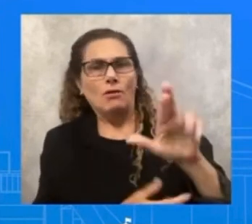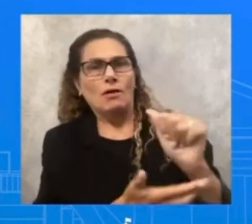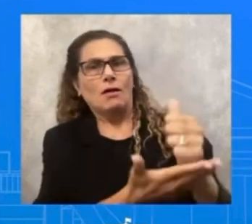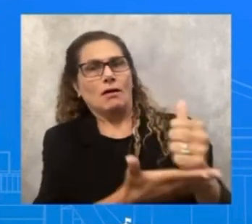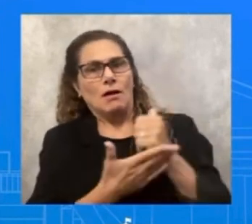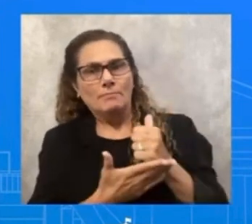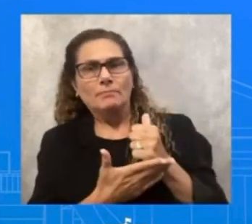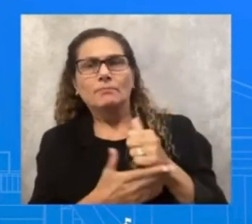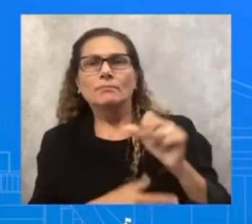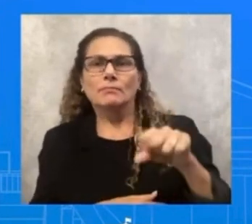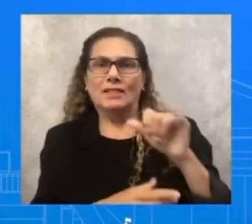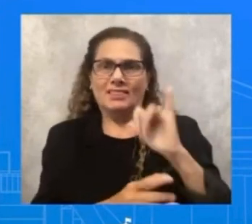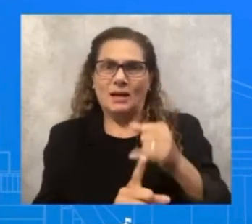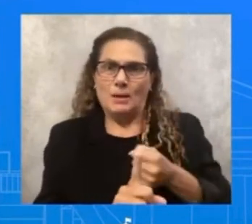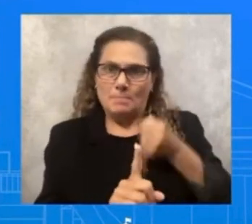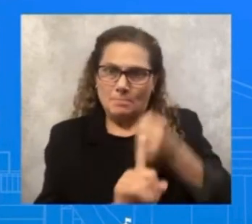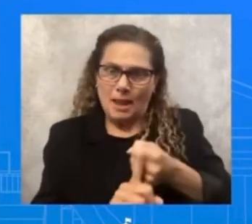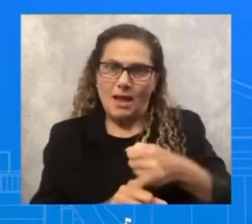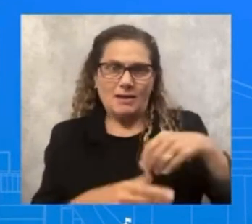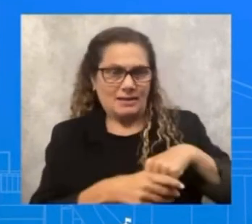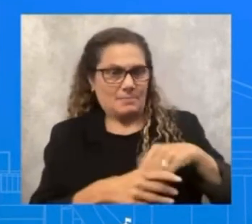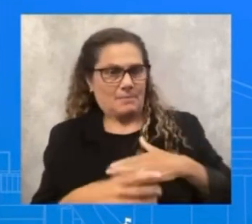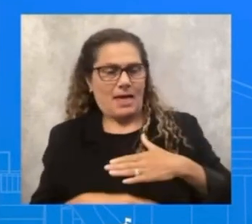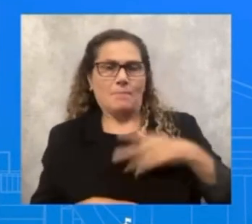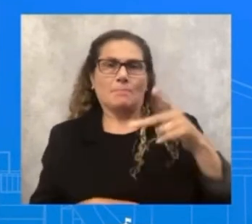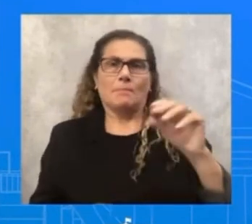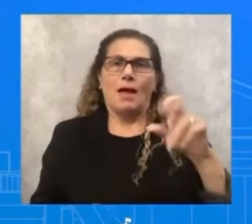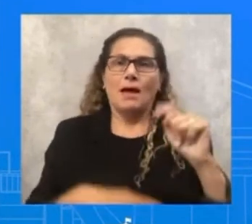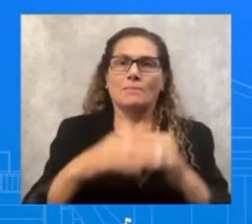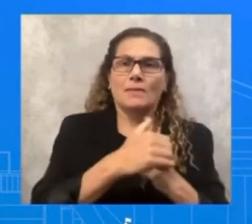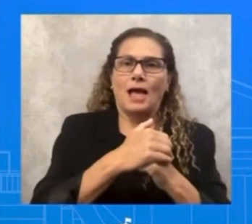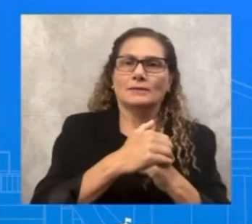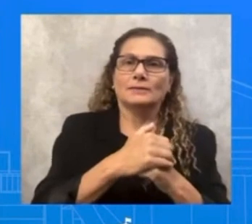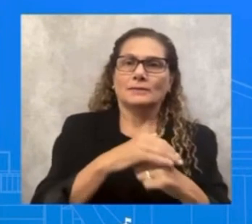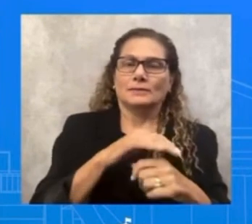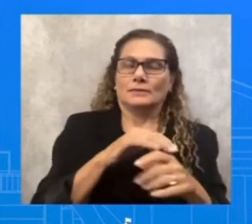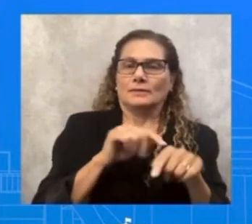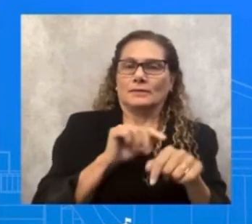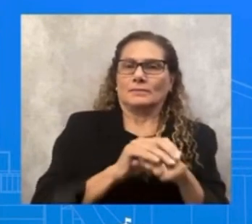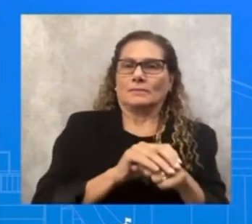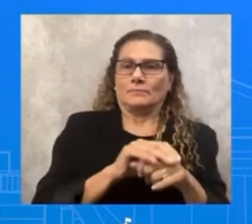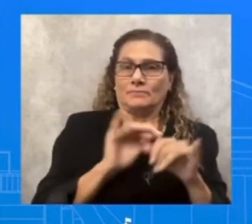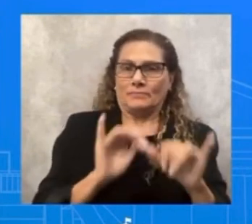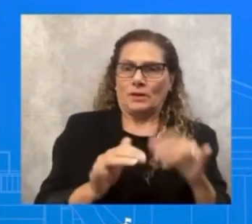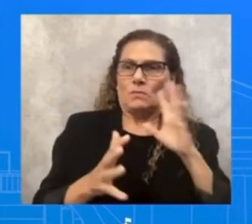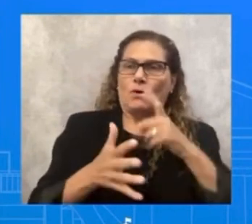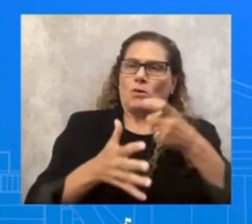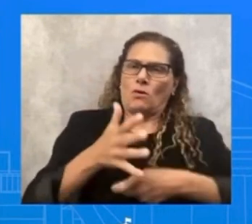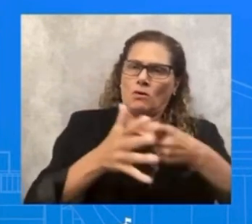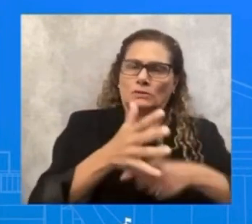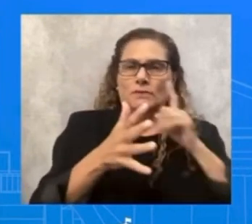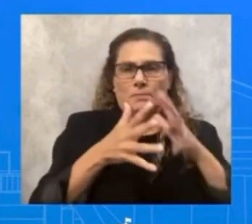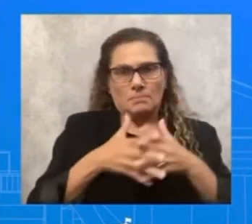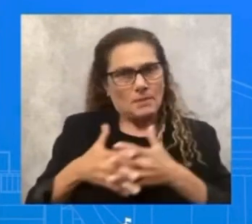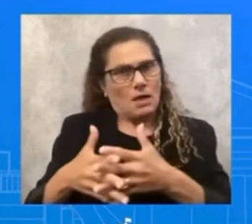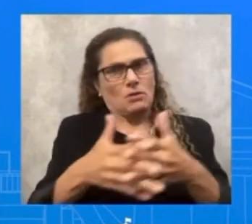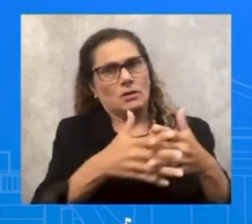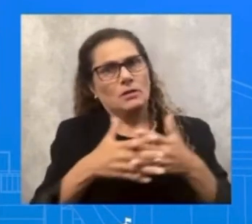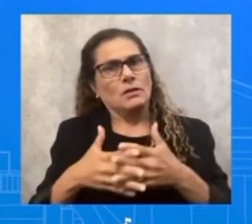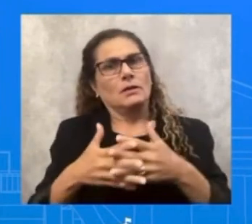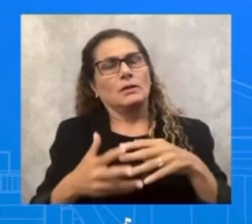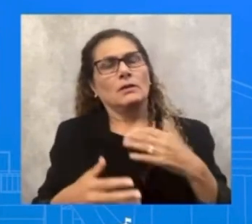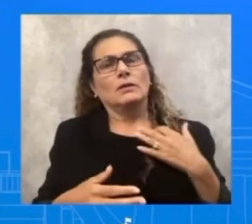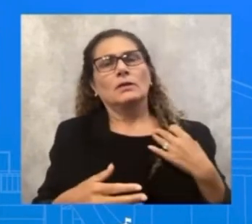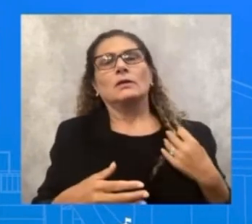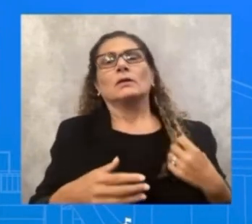are a high proportion of healthcare costs. And as I said, in the United States, Americans are paying more for drug costs than everywhere else. We see